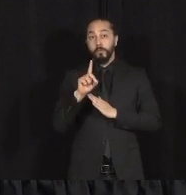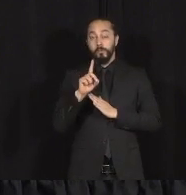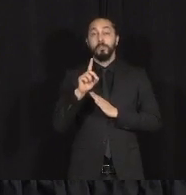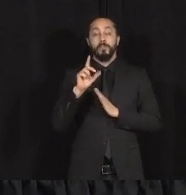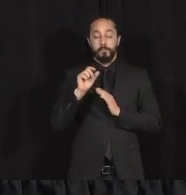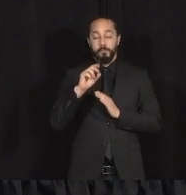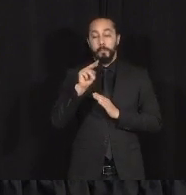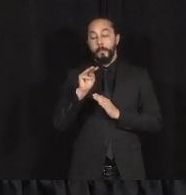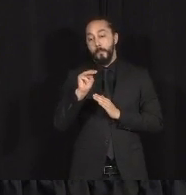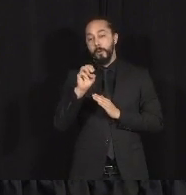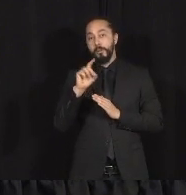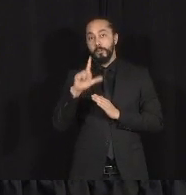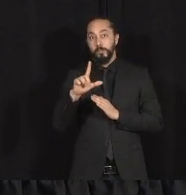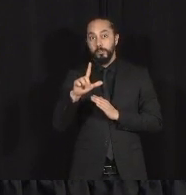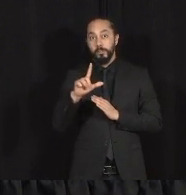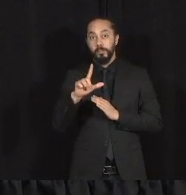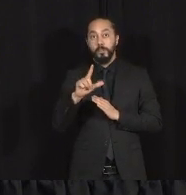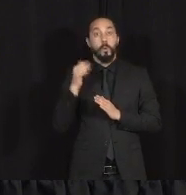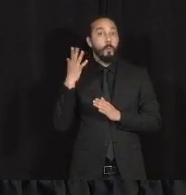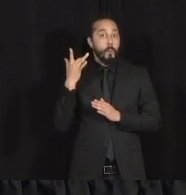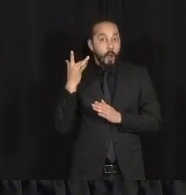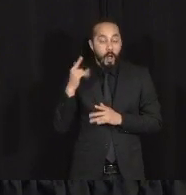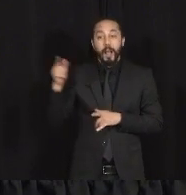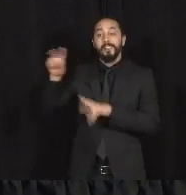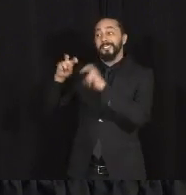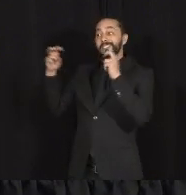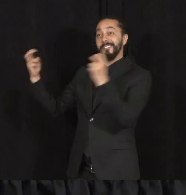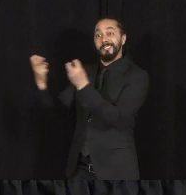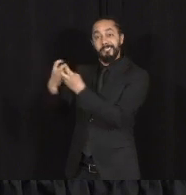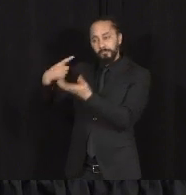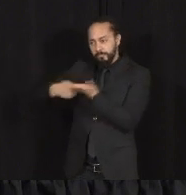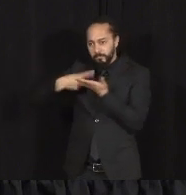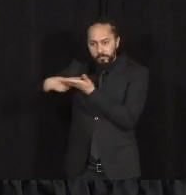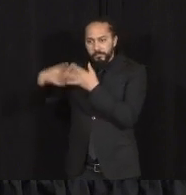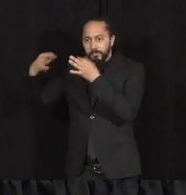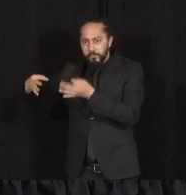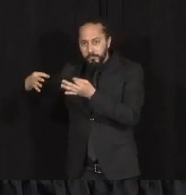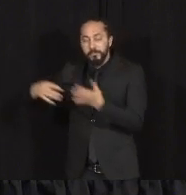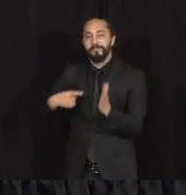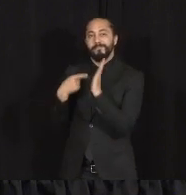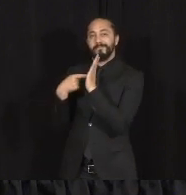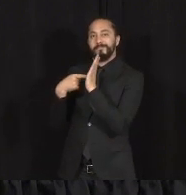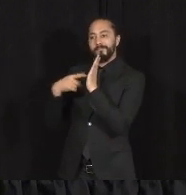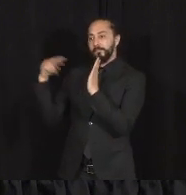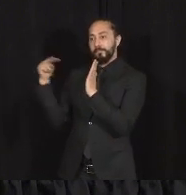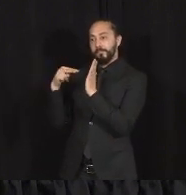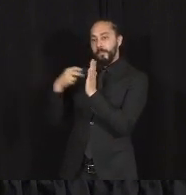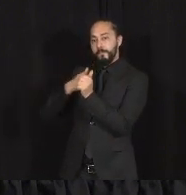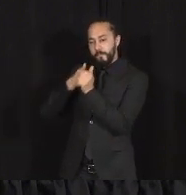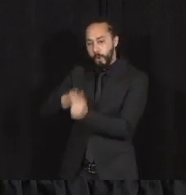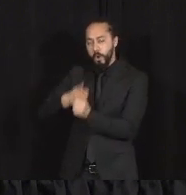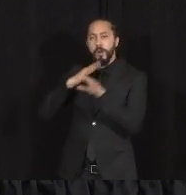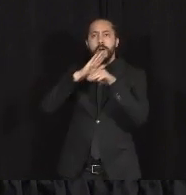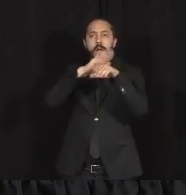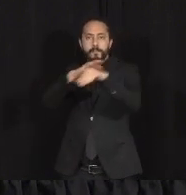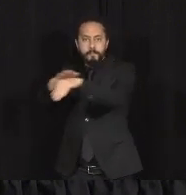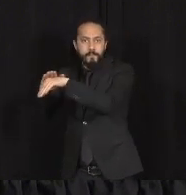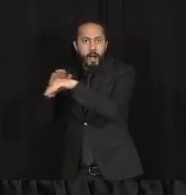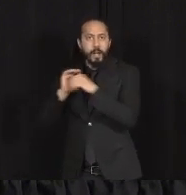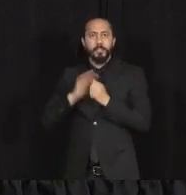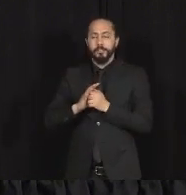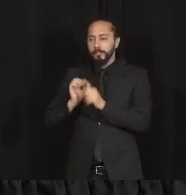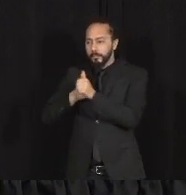work and has been using to advise government on their response to COVID-19.